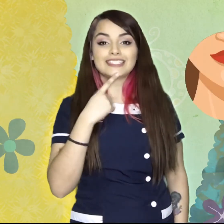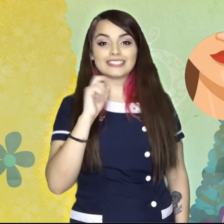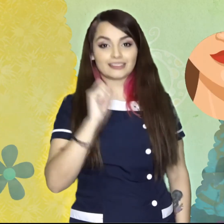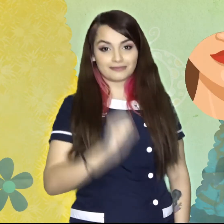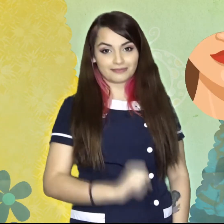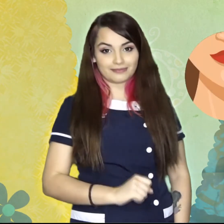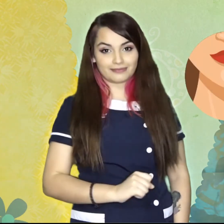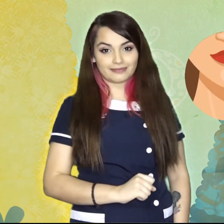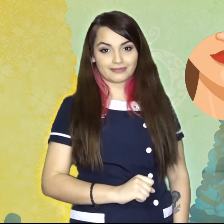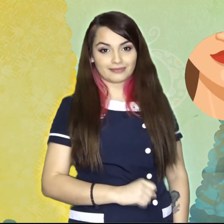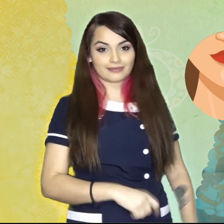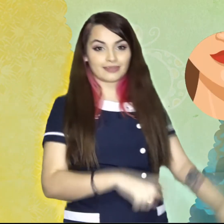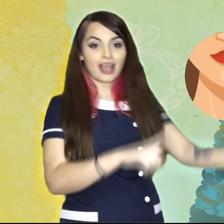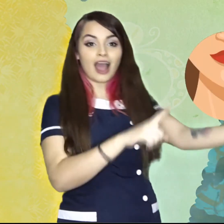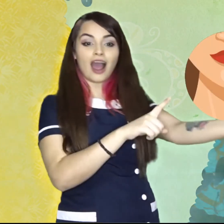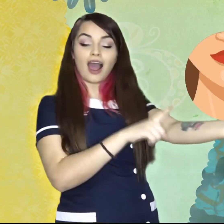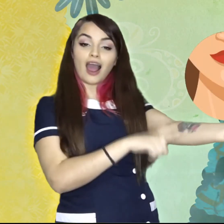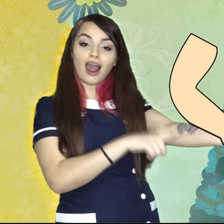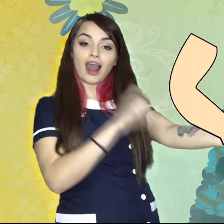Chin.